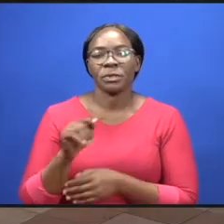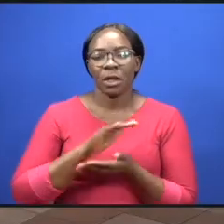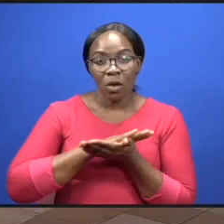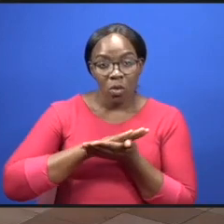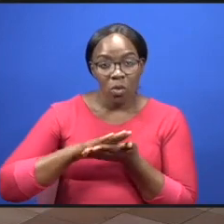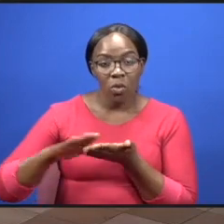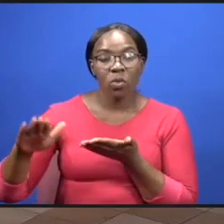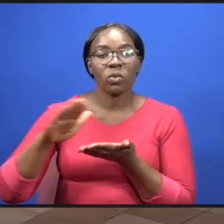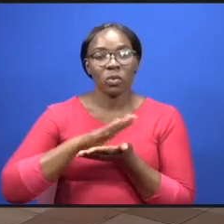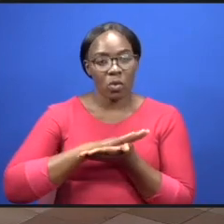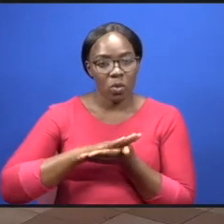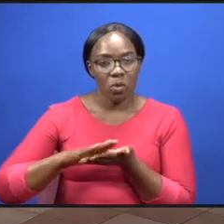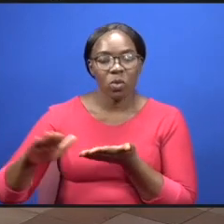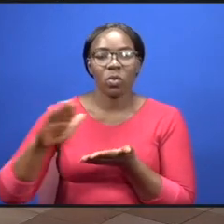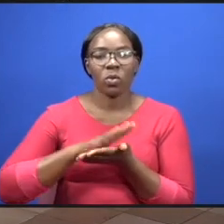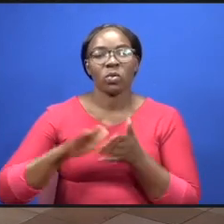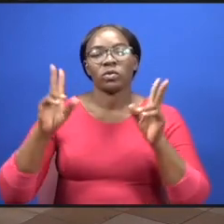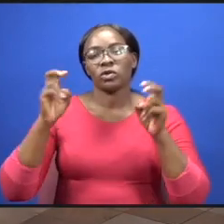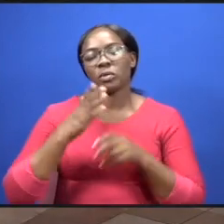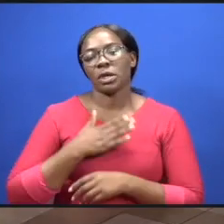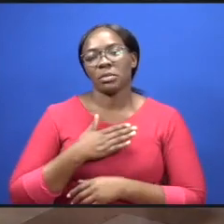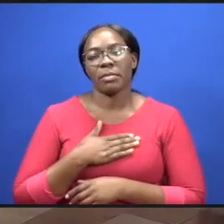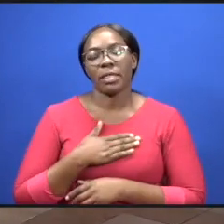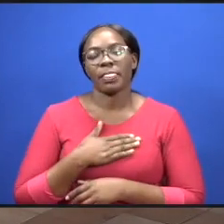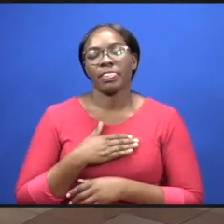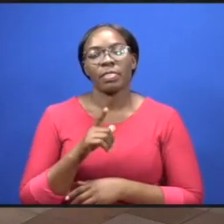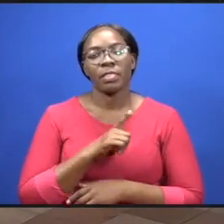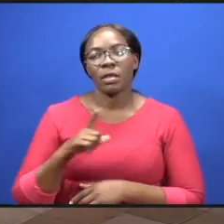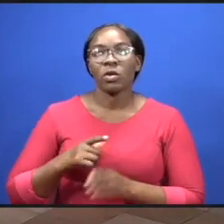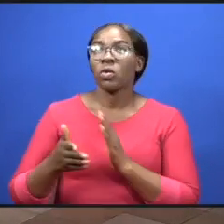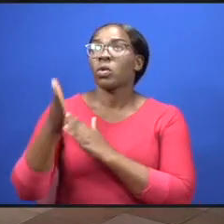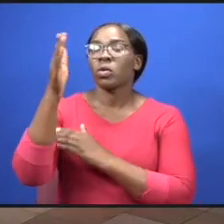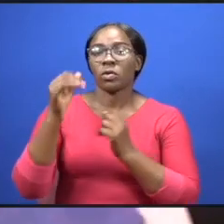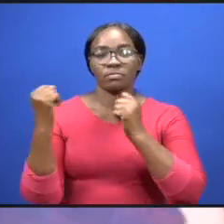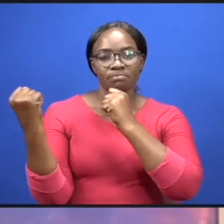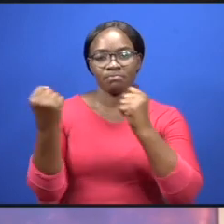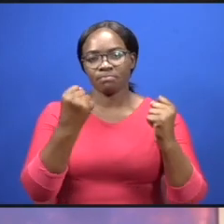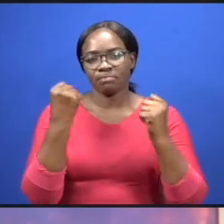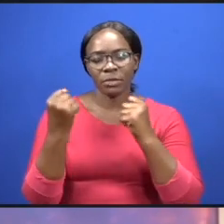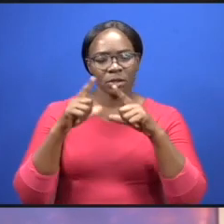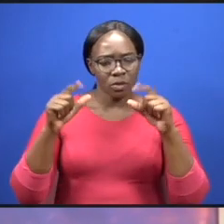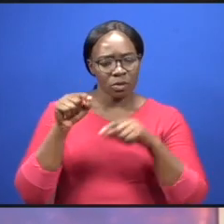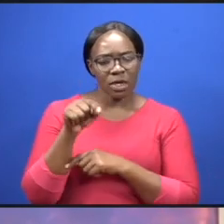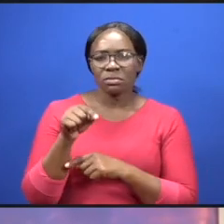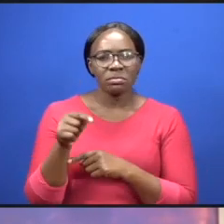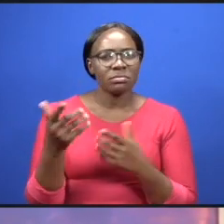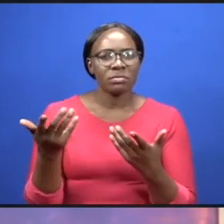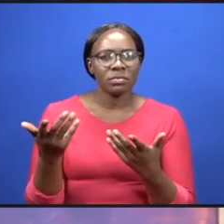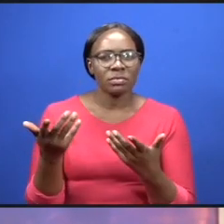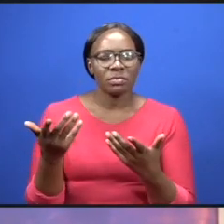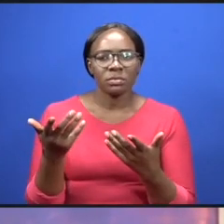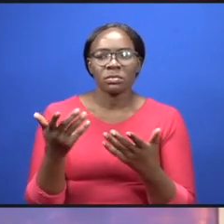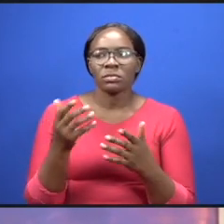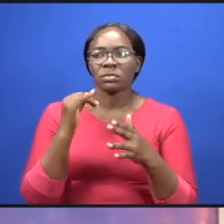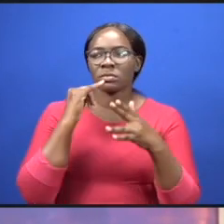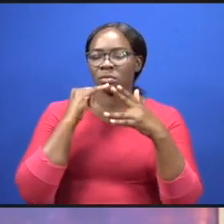Holy, Holy is the Lord God Almighty. These words are words that are found in the